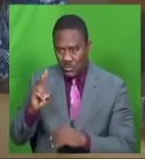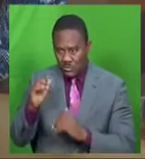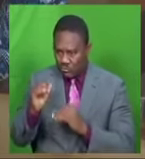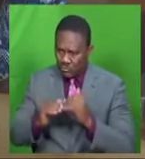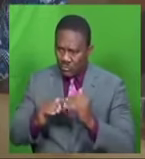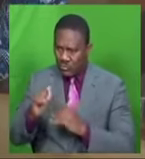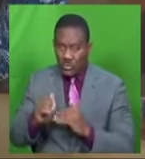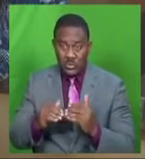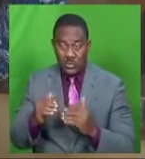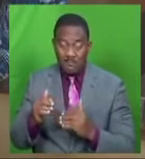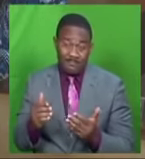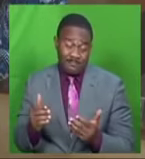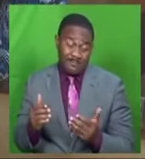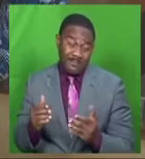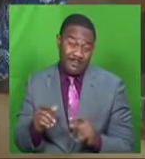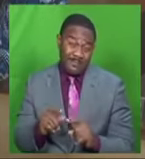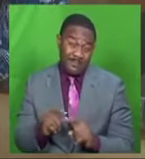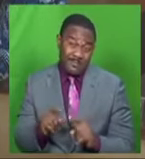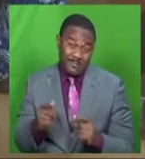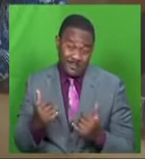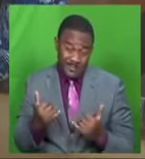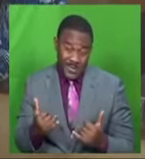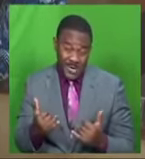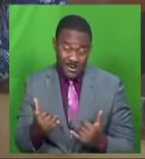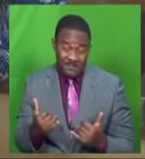possible. Mr. Speaker, we are in